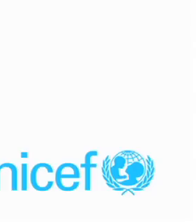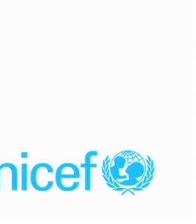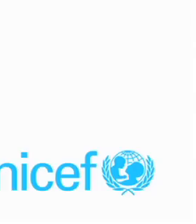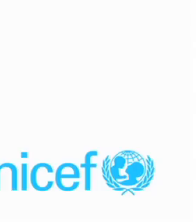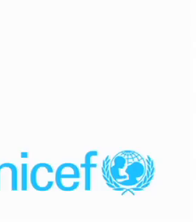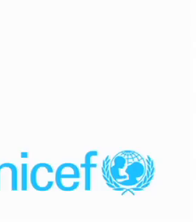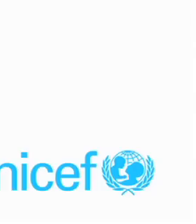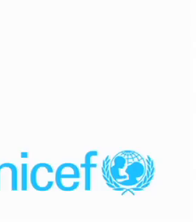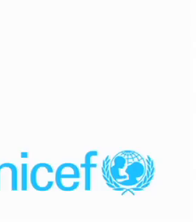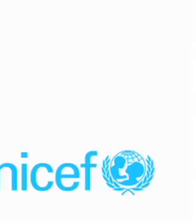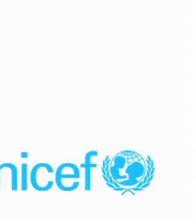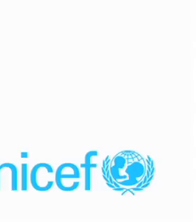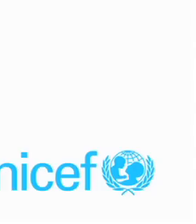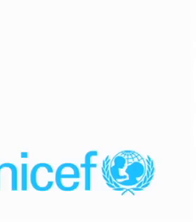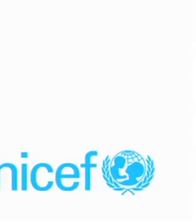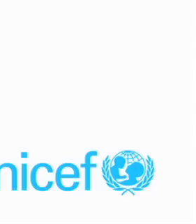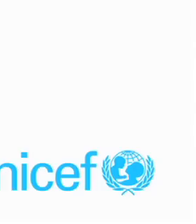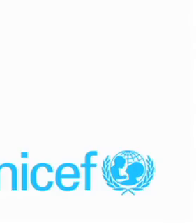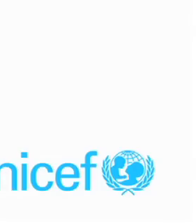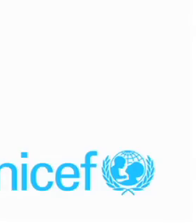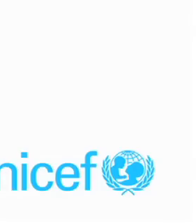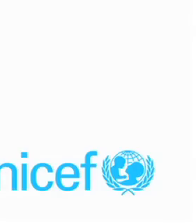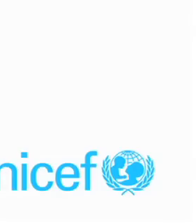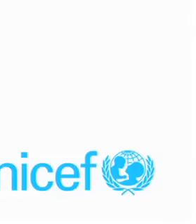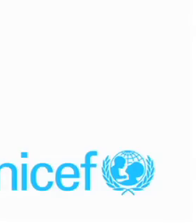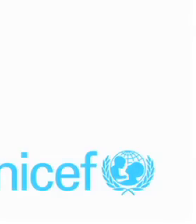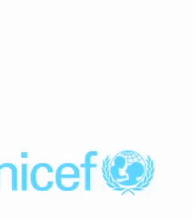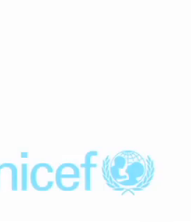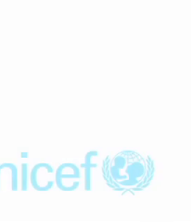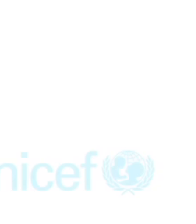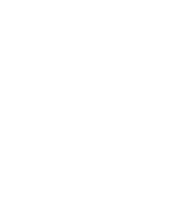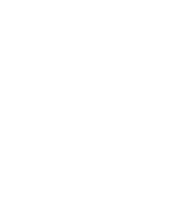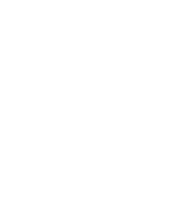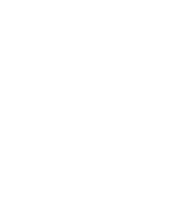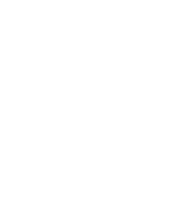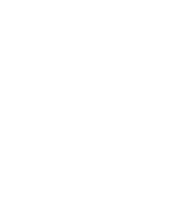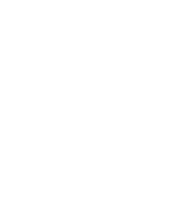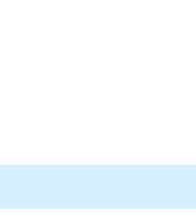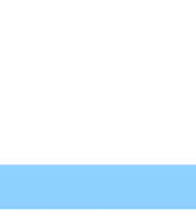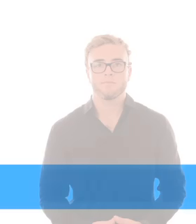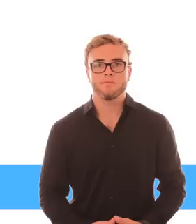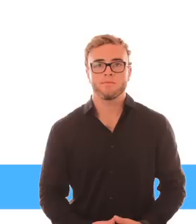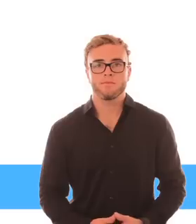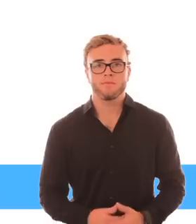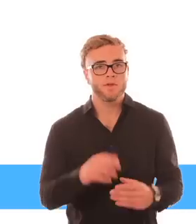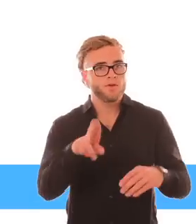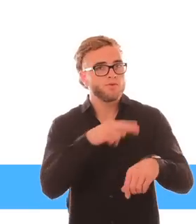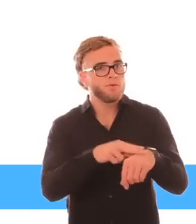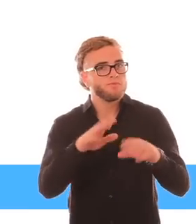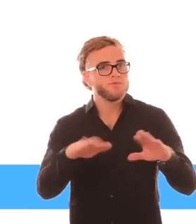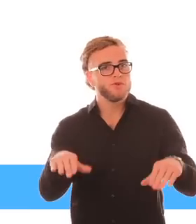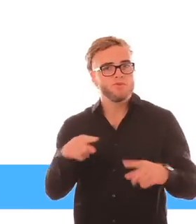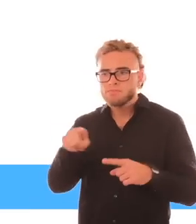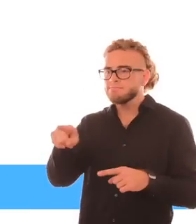Lesson 4, Global Disability Etiquette. This sequence features cartoons illustrating each point. It is normal for children